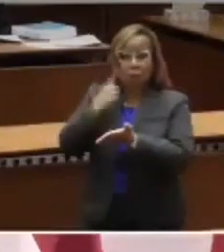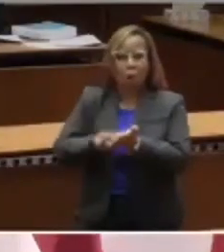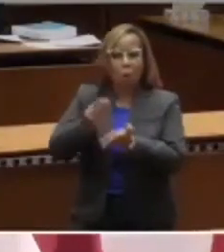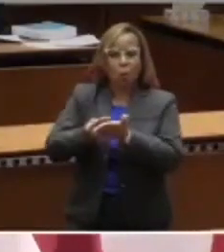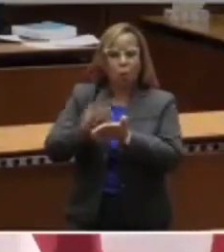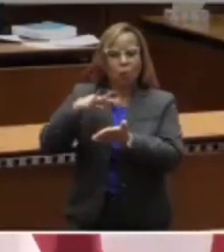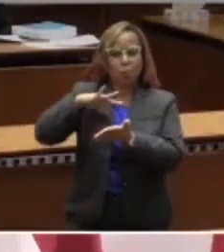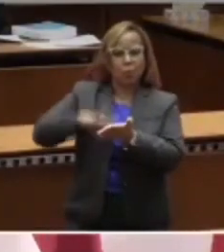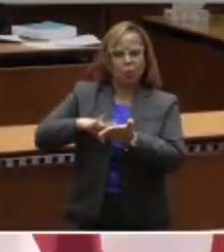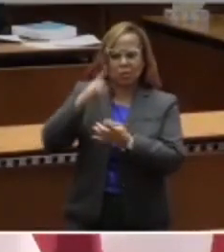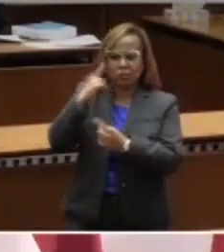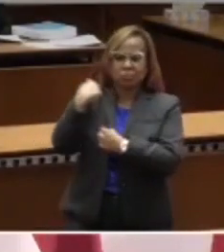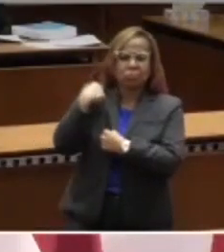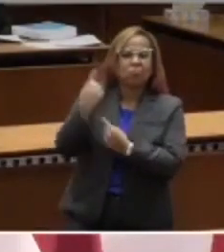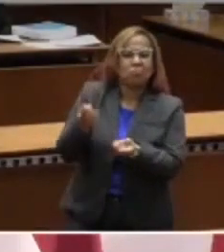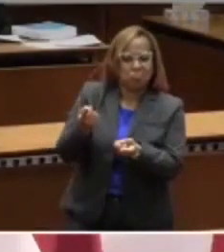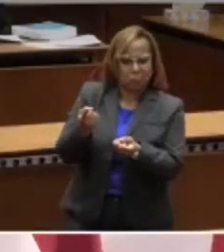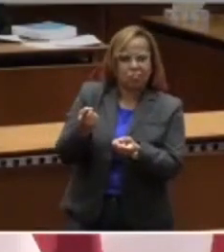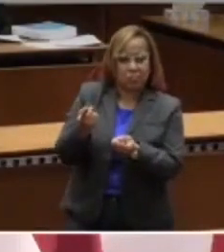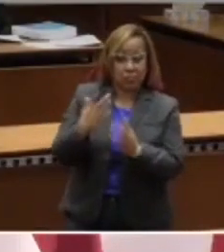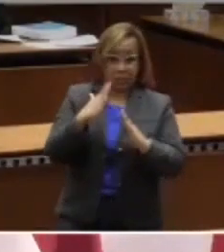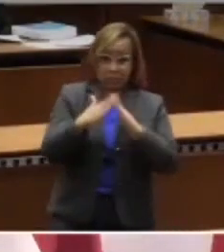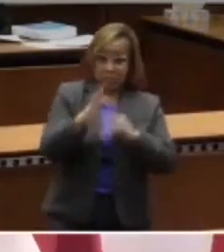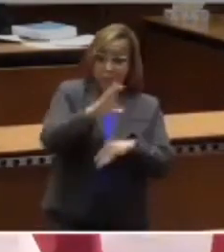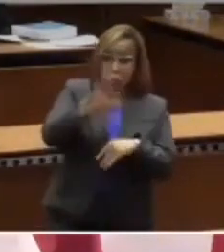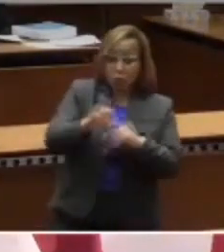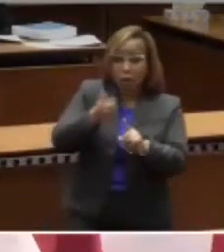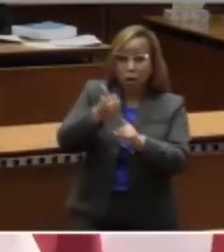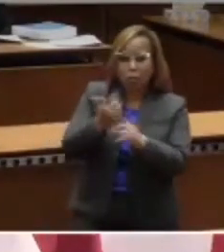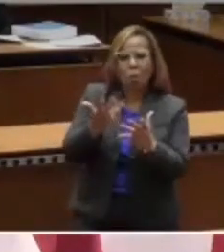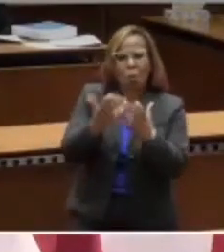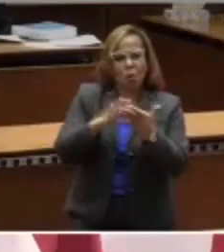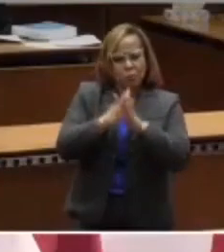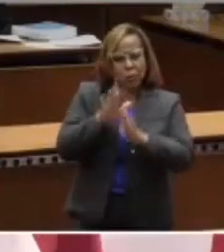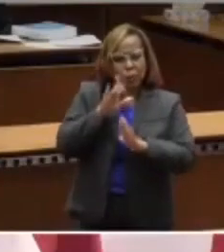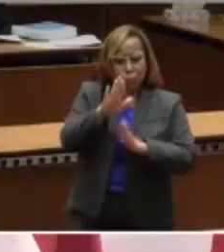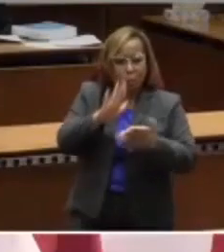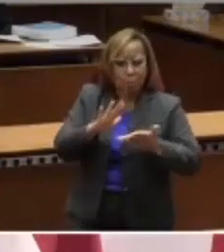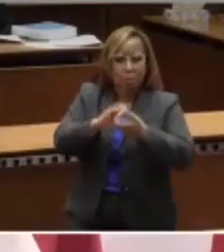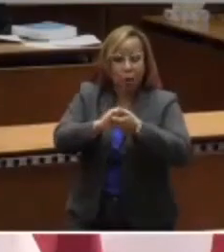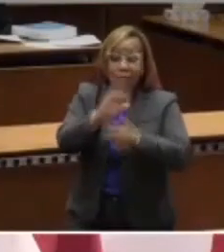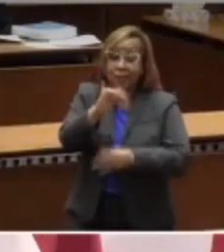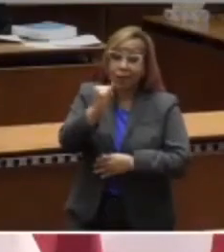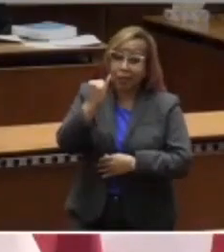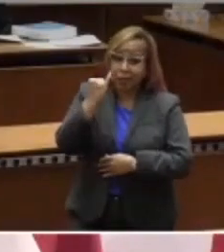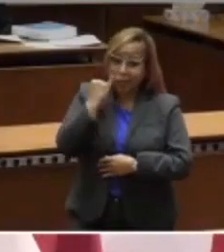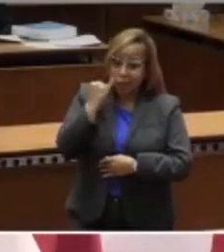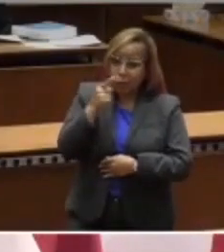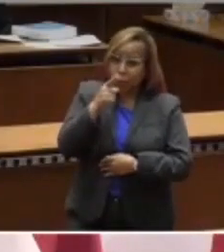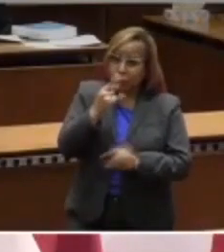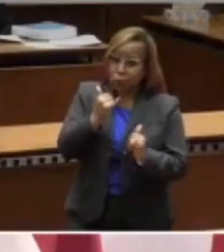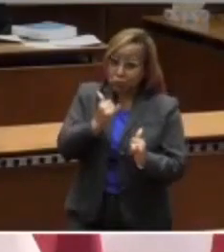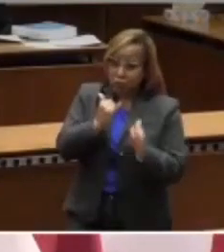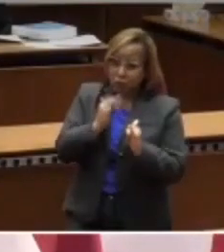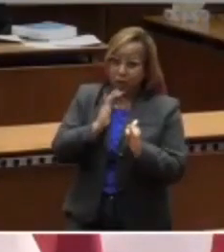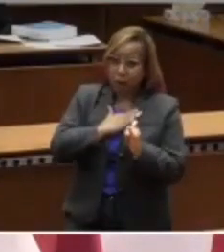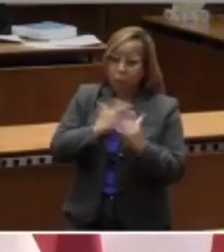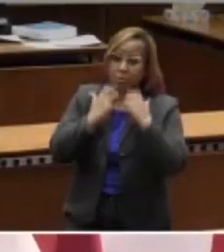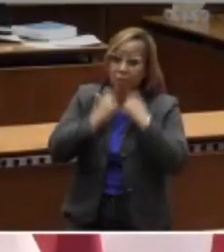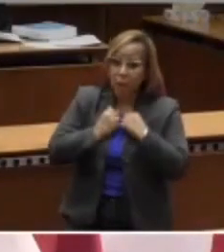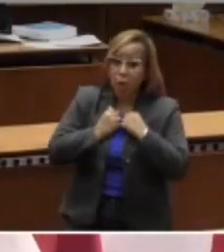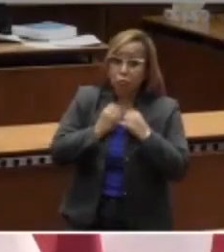opportunities for far too long. The city of Chicago wants to be your partner if you share our